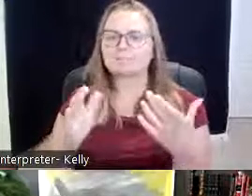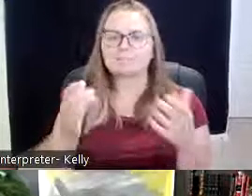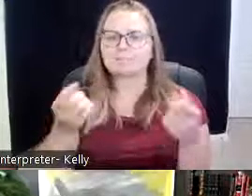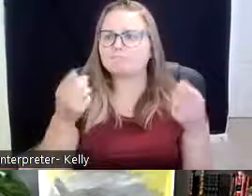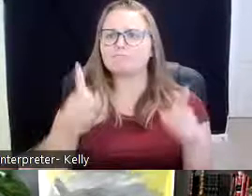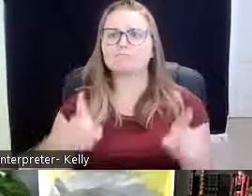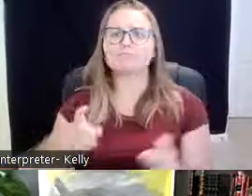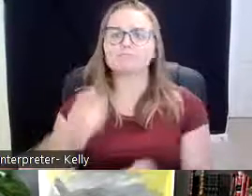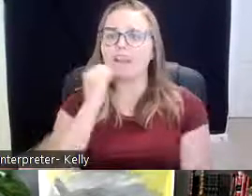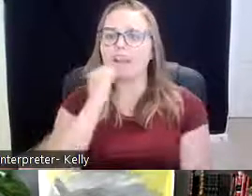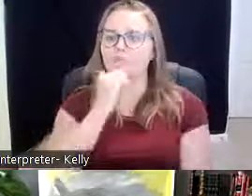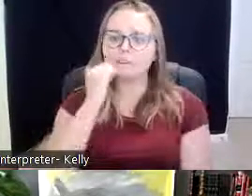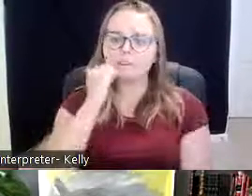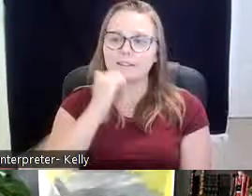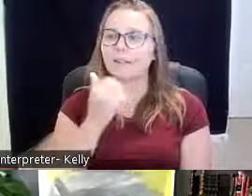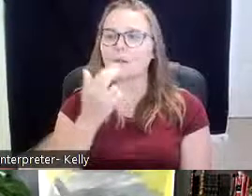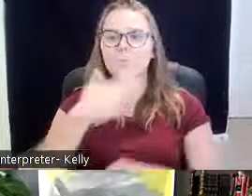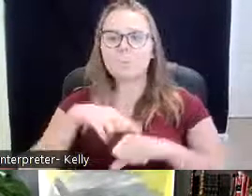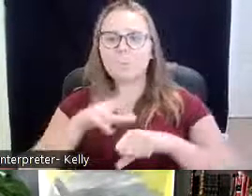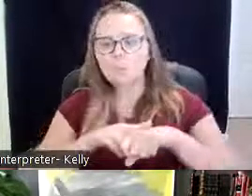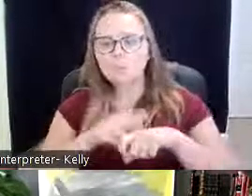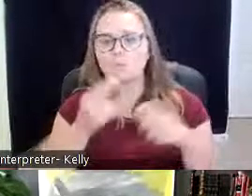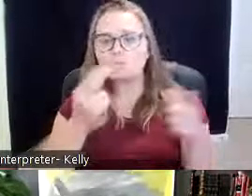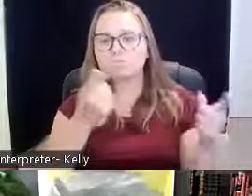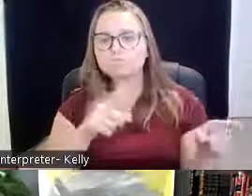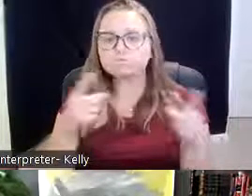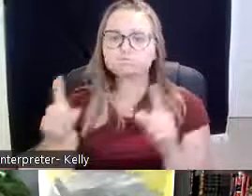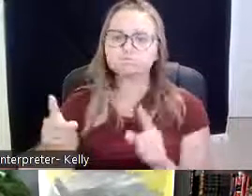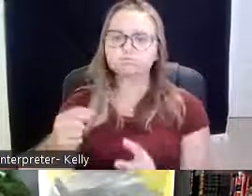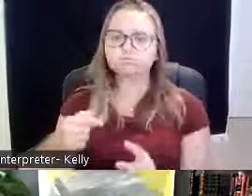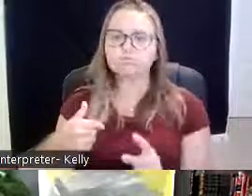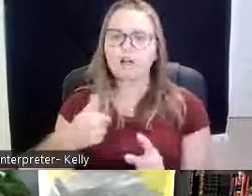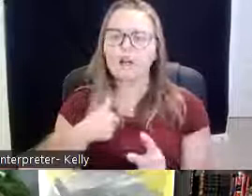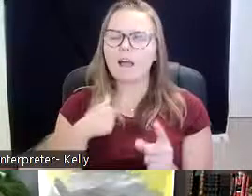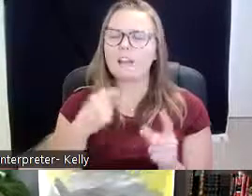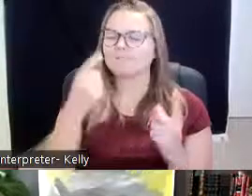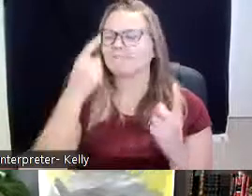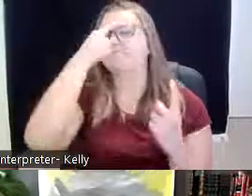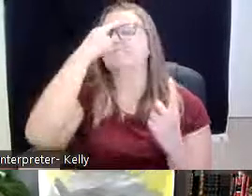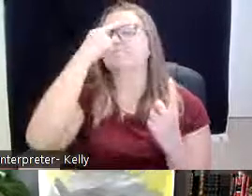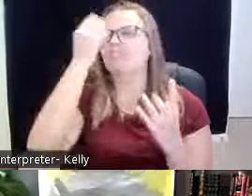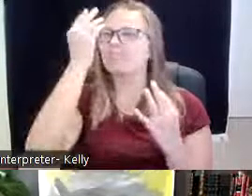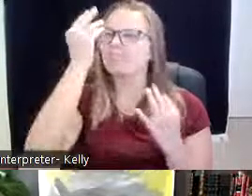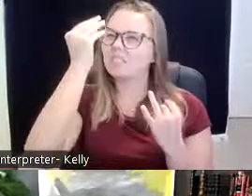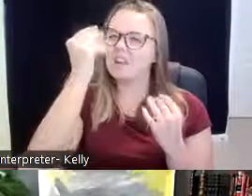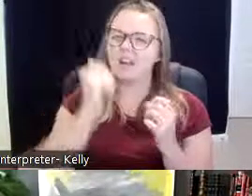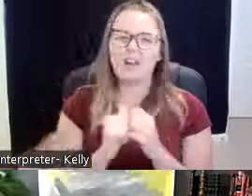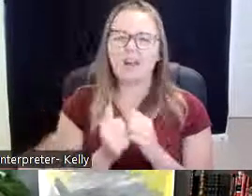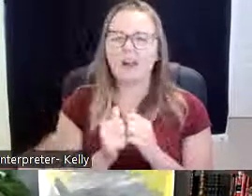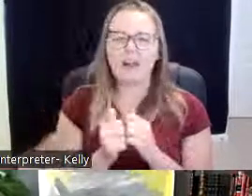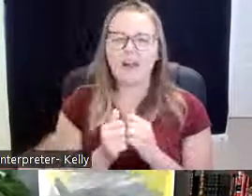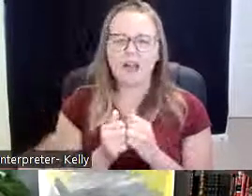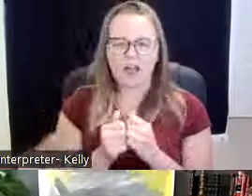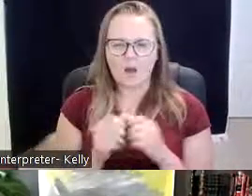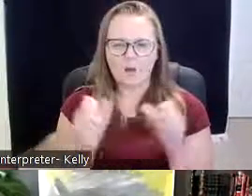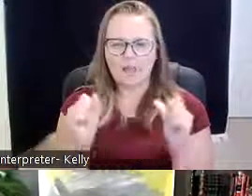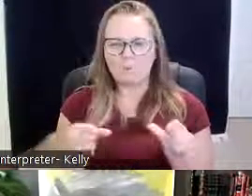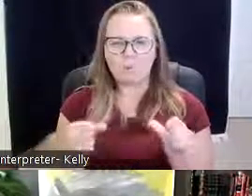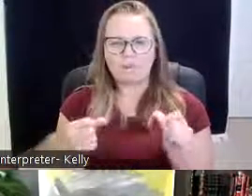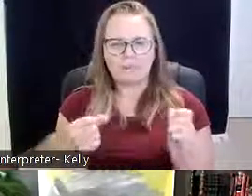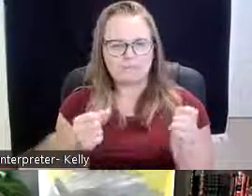on a daily basis, it really made me think, how do we replicate